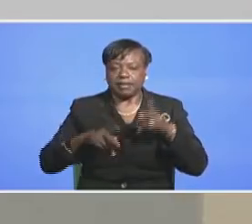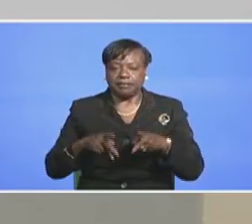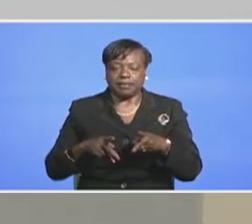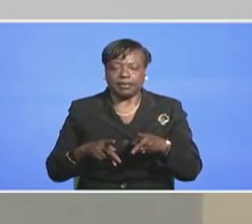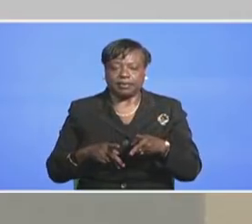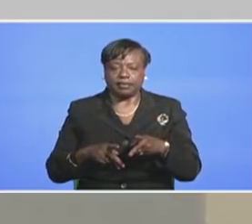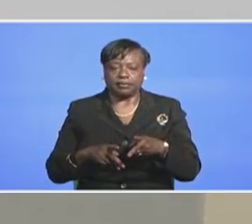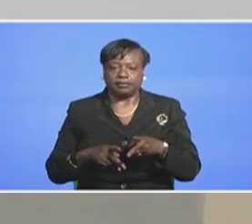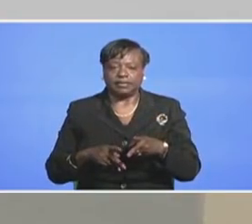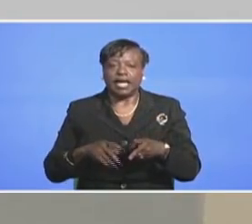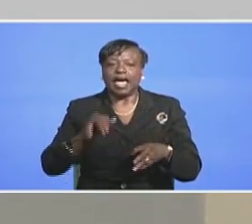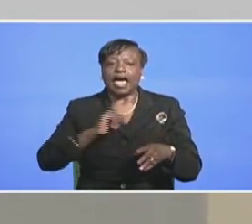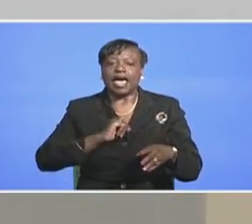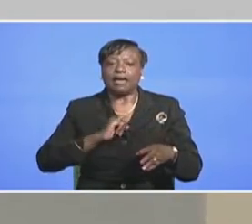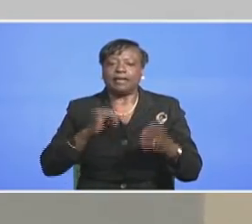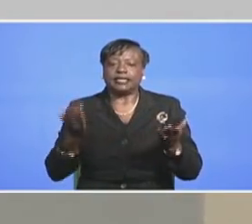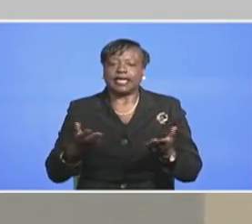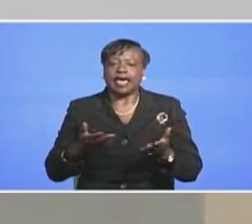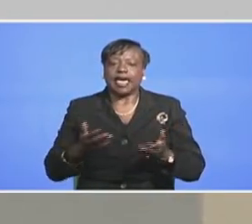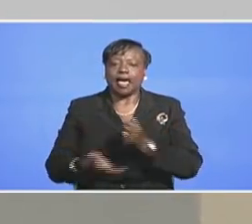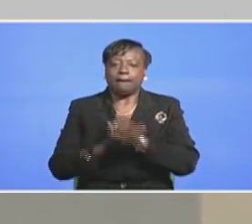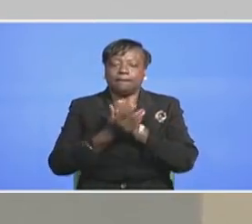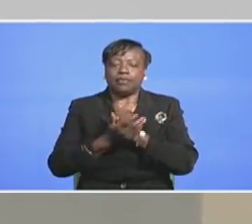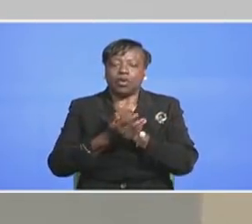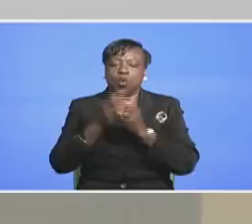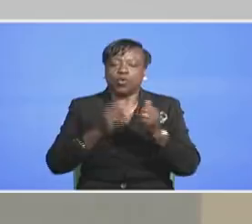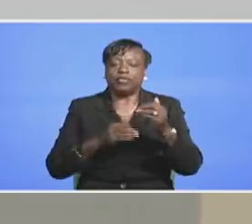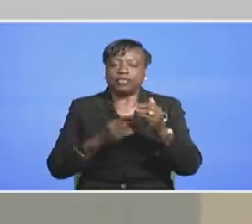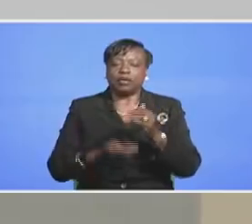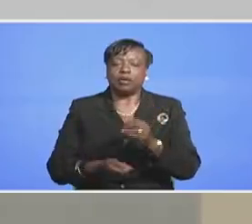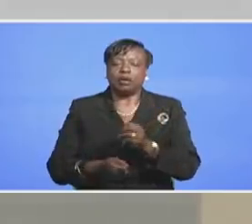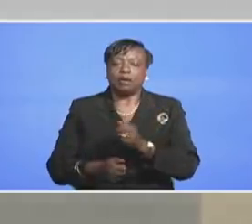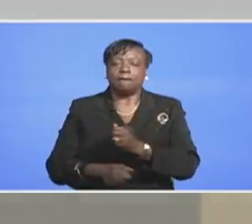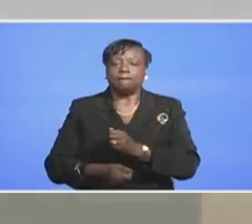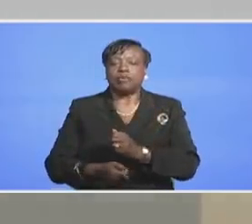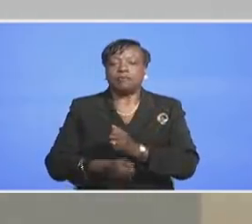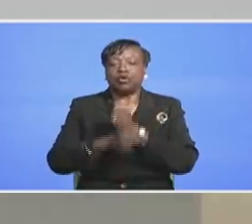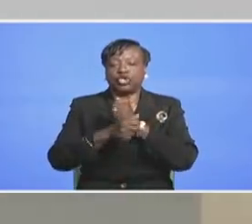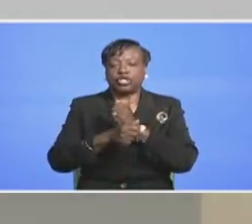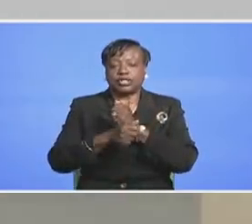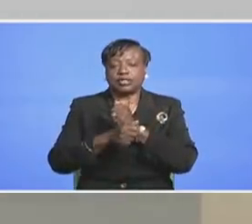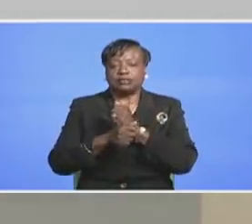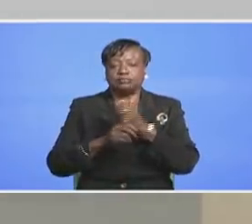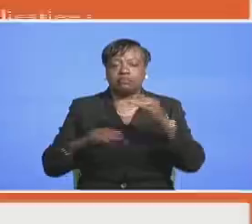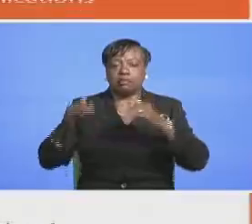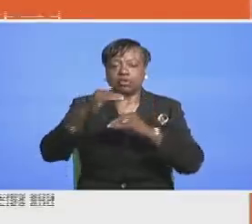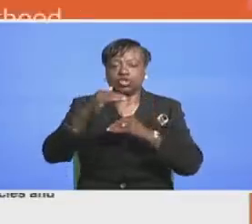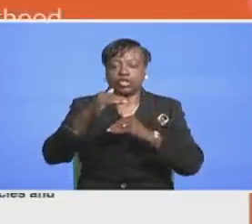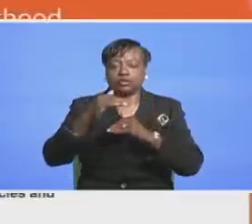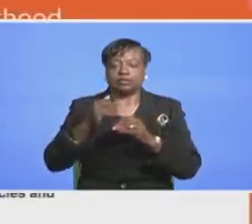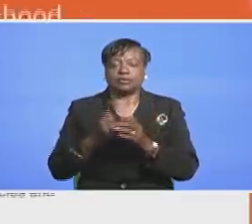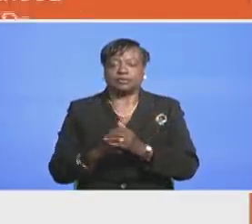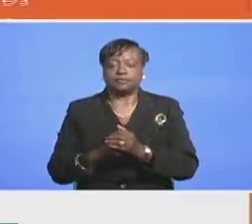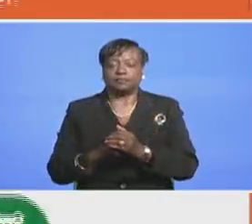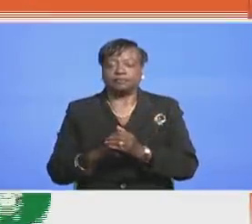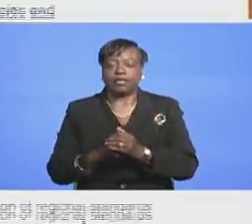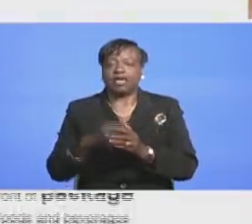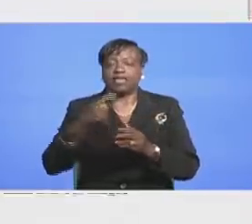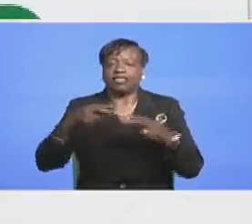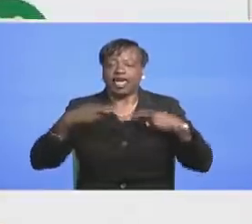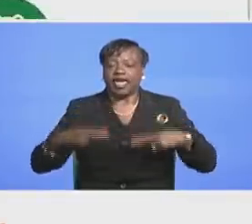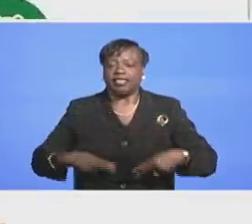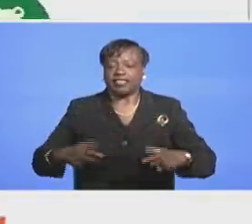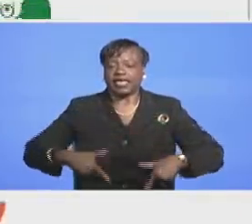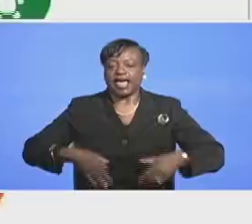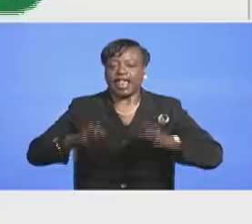helping the promotion of the health and wellness of women and adolescents. The Healthy Lifestyles